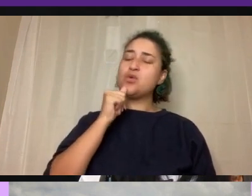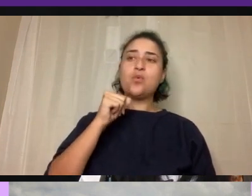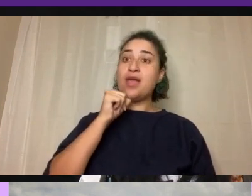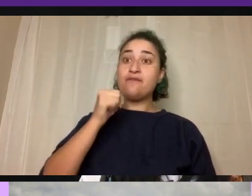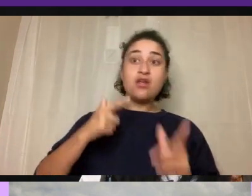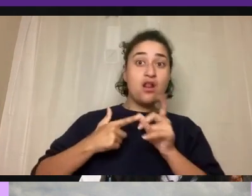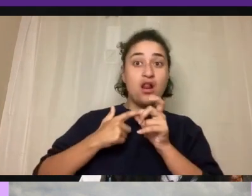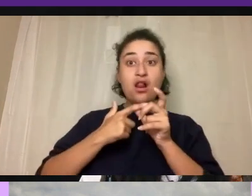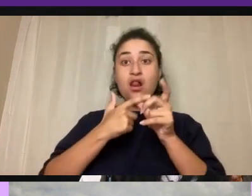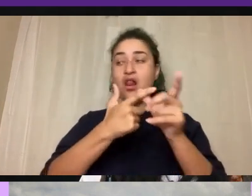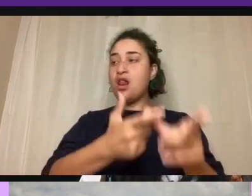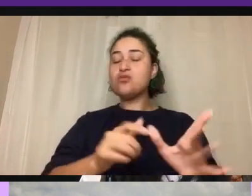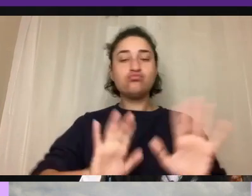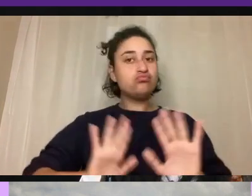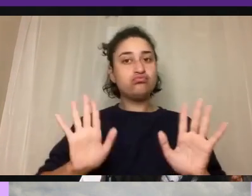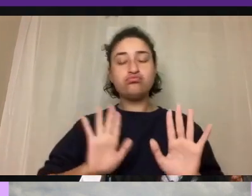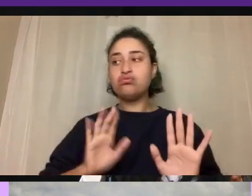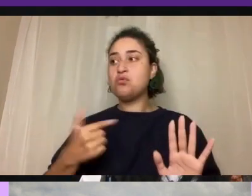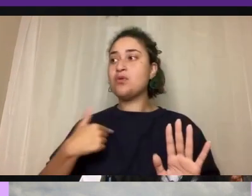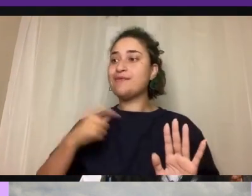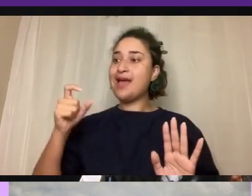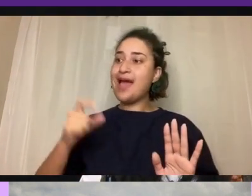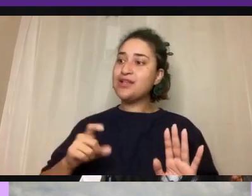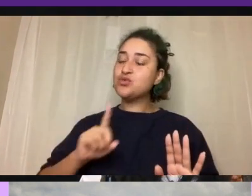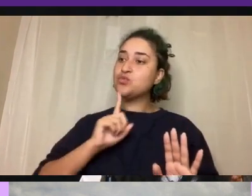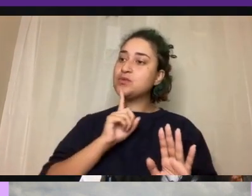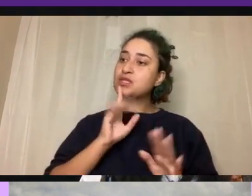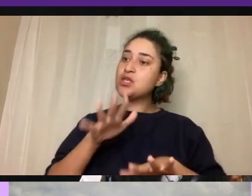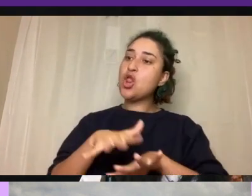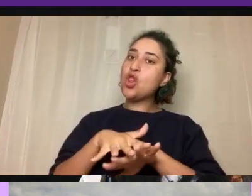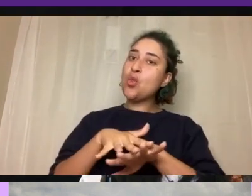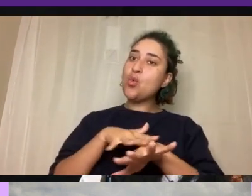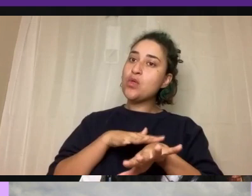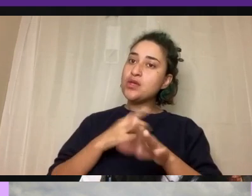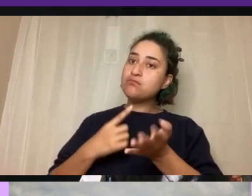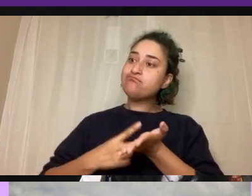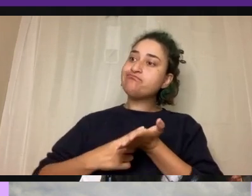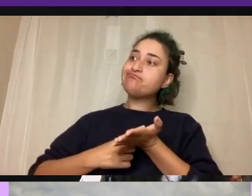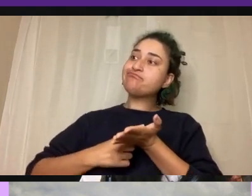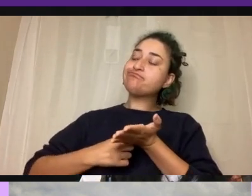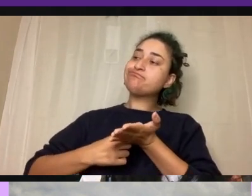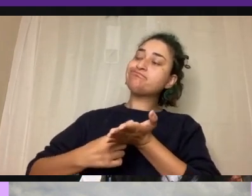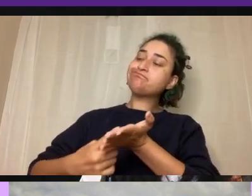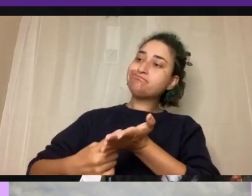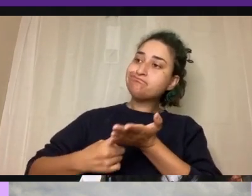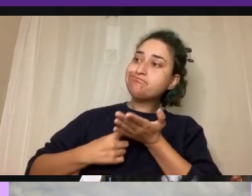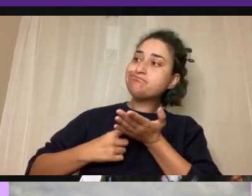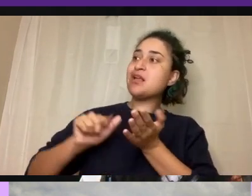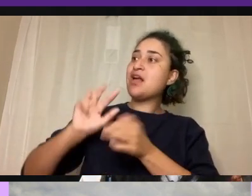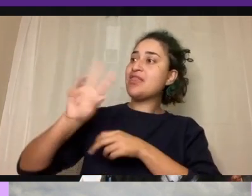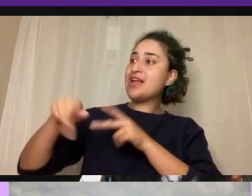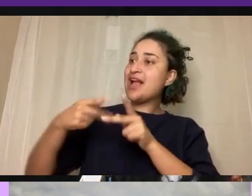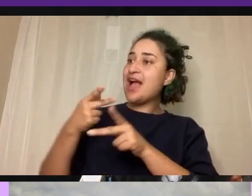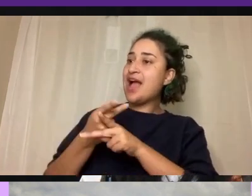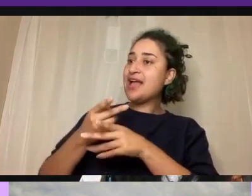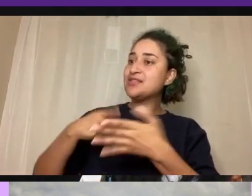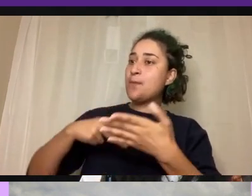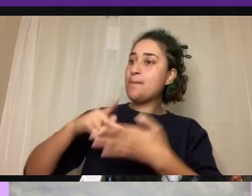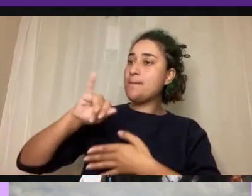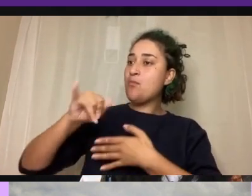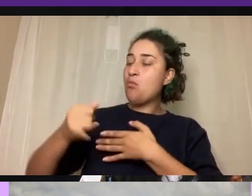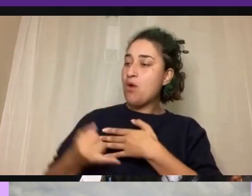have had to negotiate some other kinds of projects on campus that